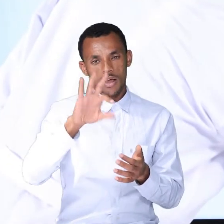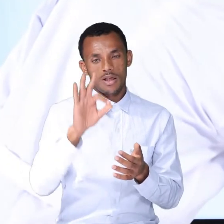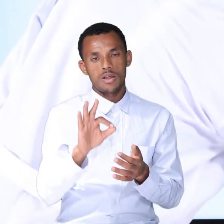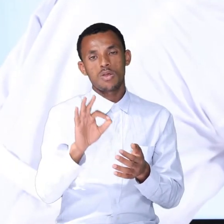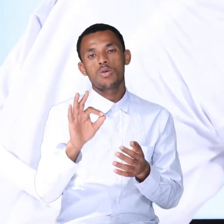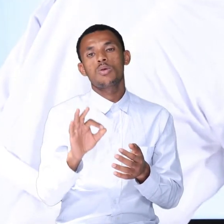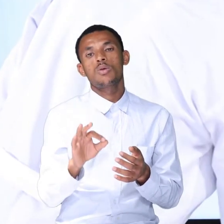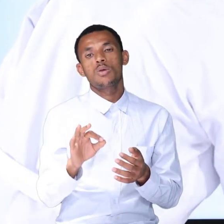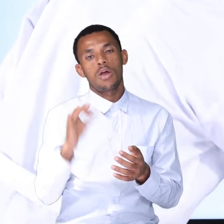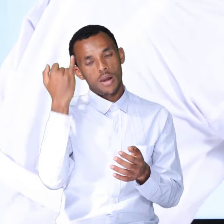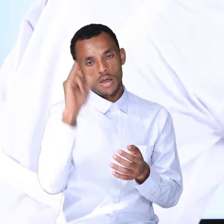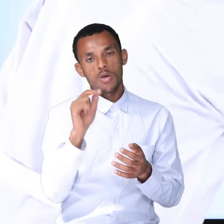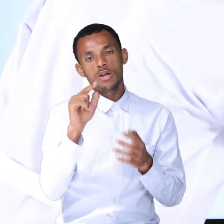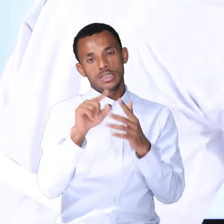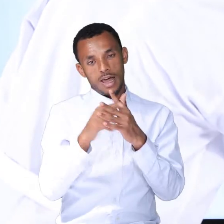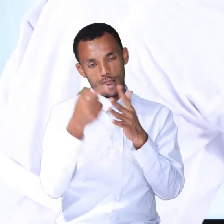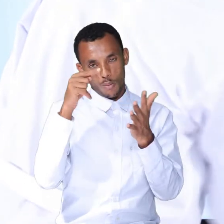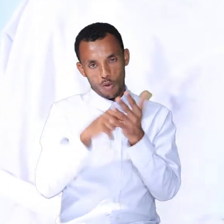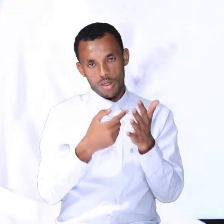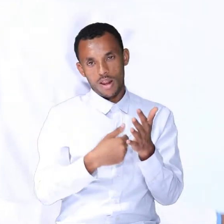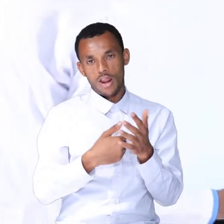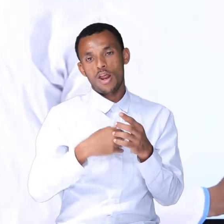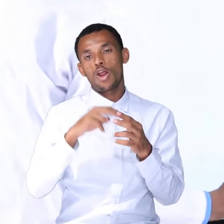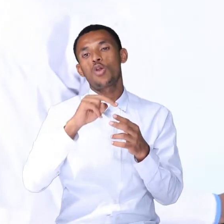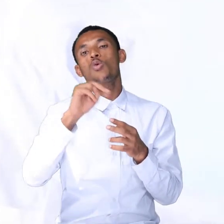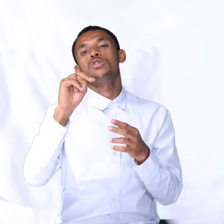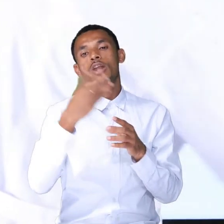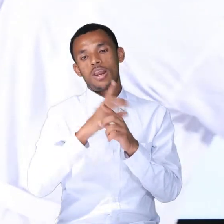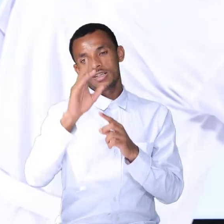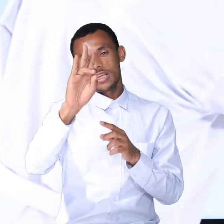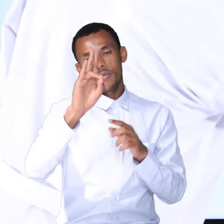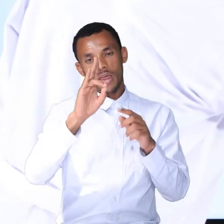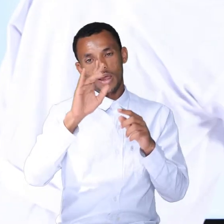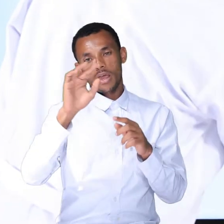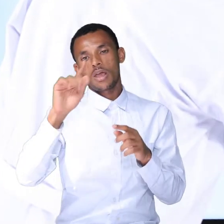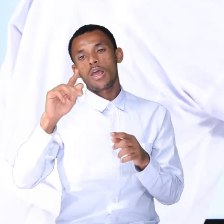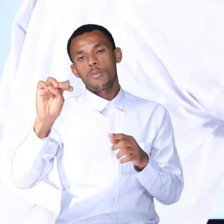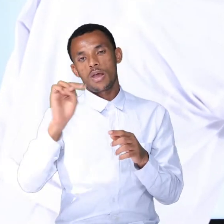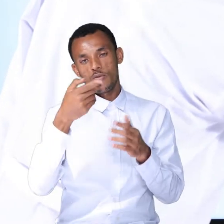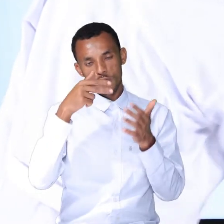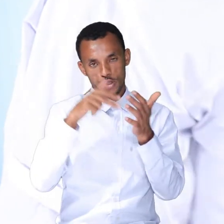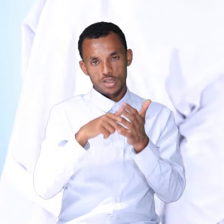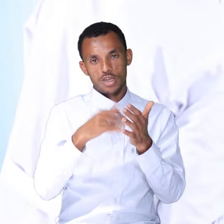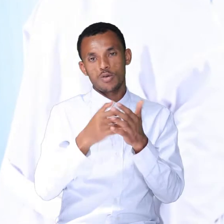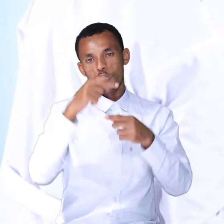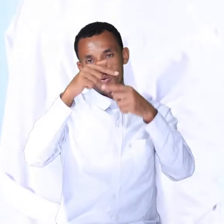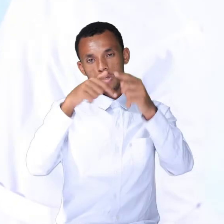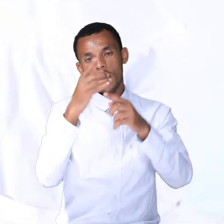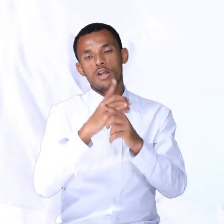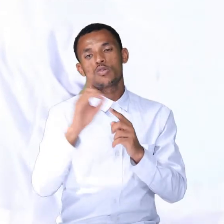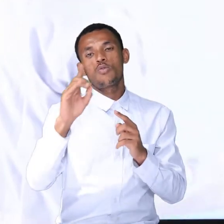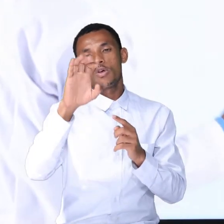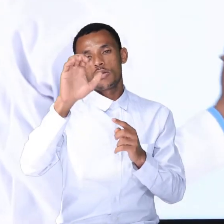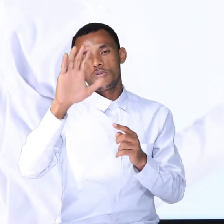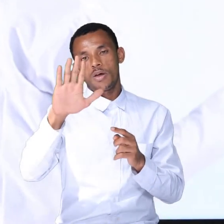starting point. It goes to the north direction 7 kilometers. Then from that station it goes in the direction of 45